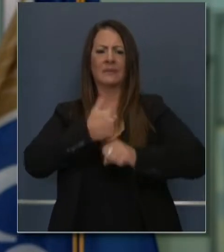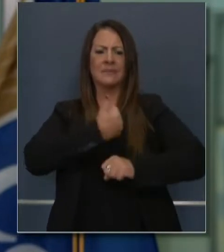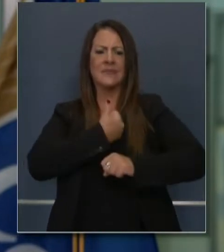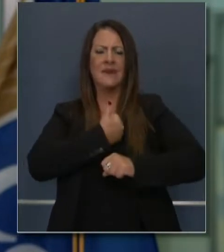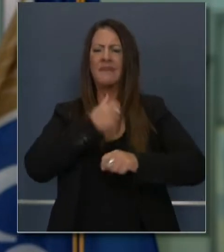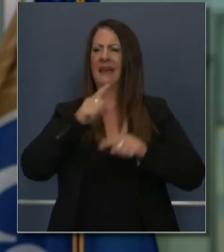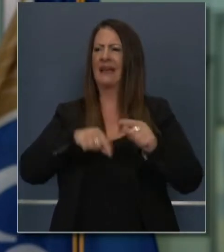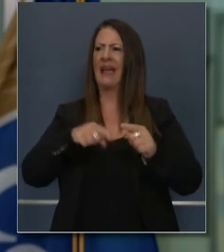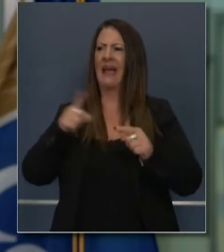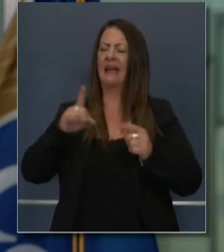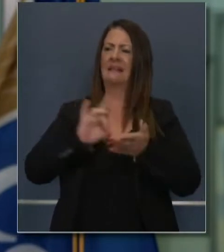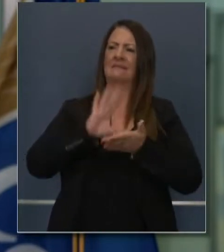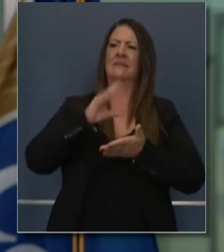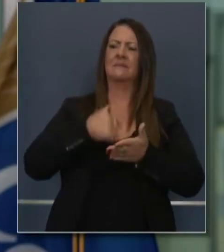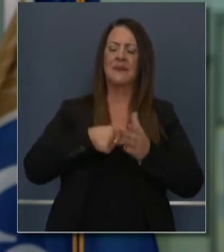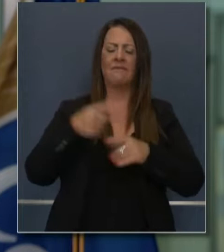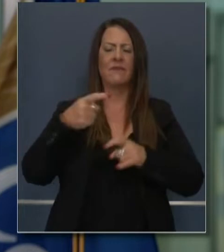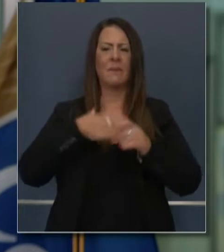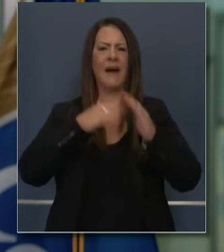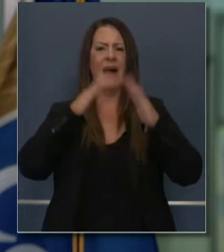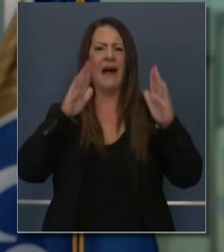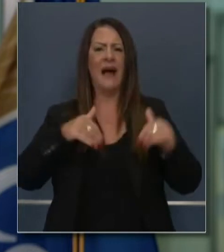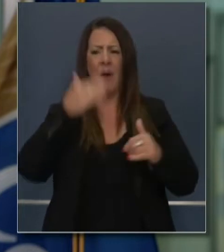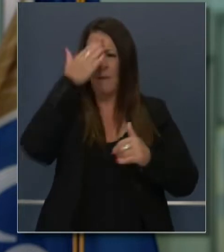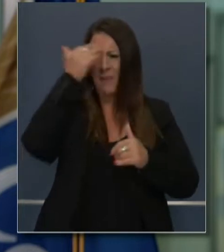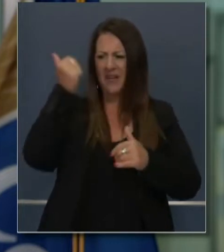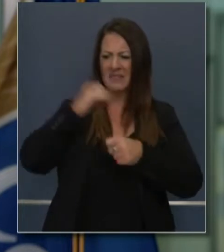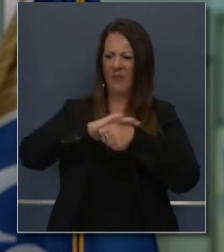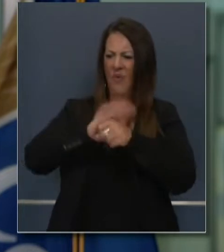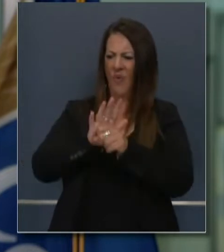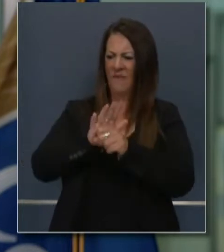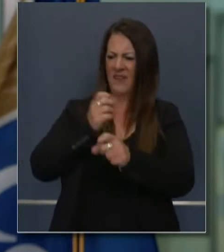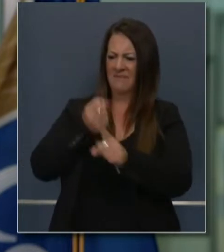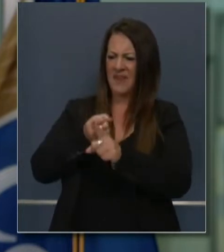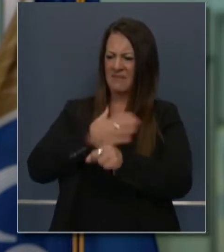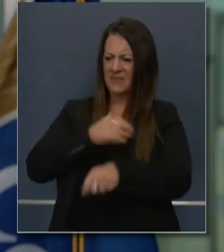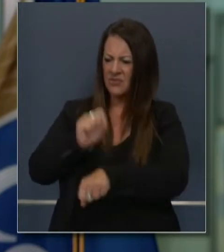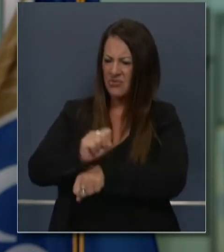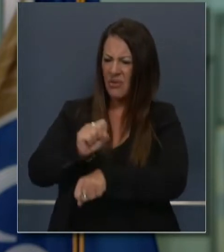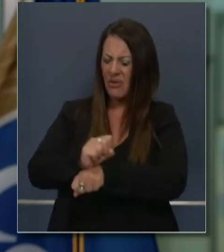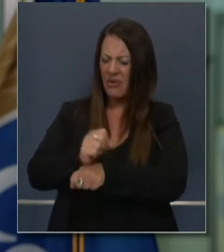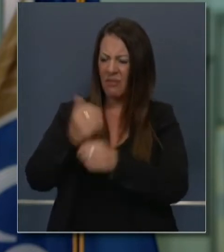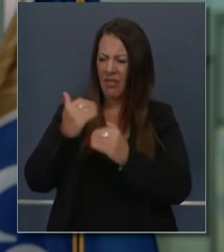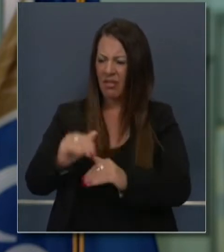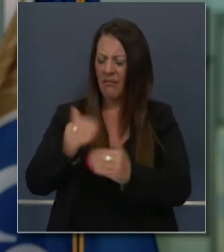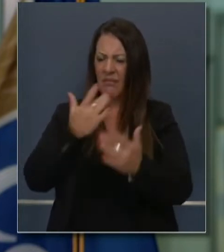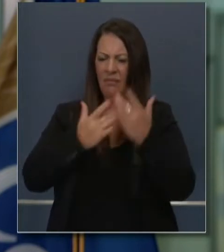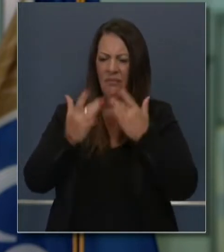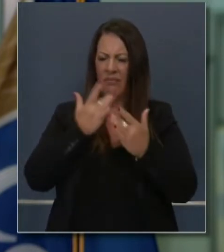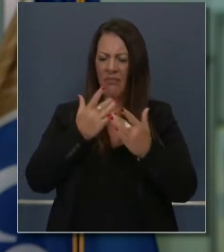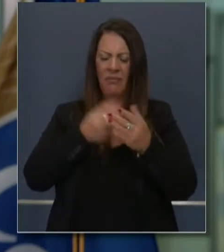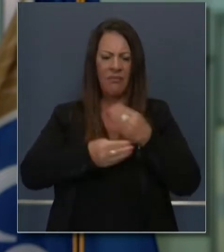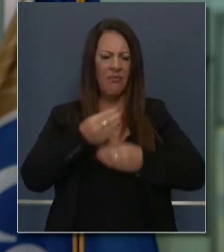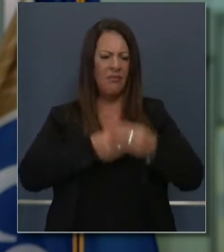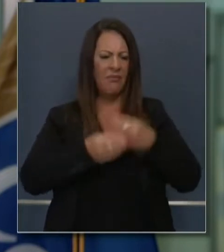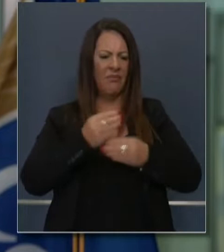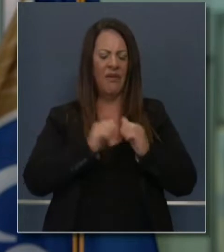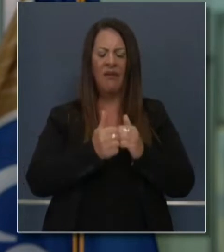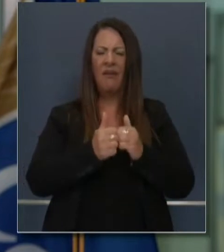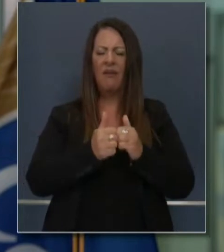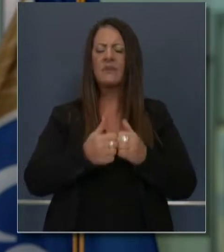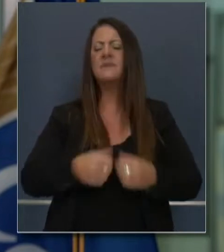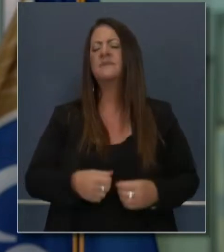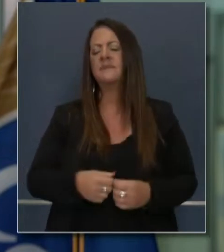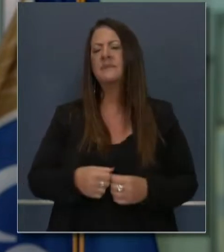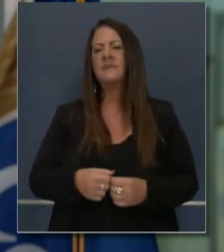home because of the impact that COVID-19 has had on my job, on my capacity to actually make ends meet. And so in